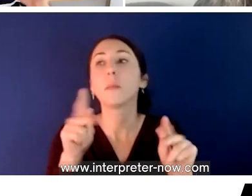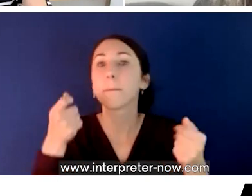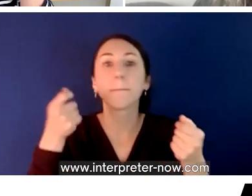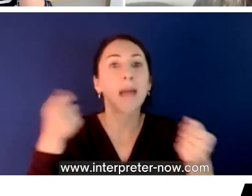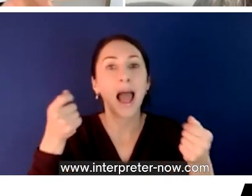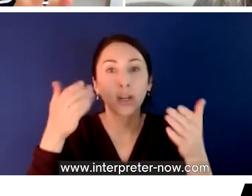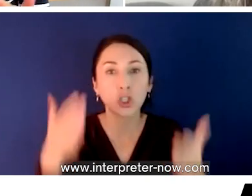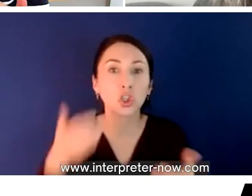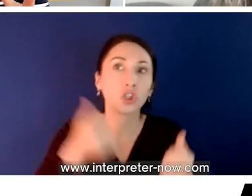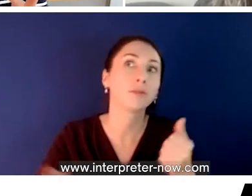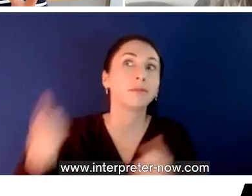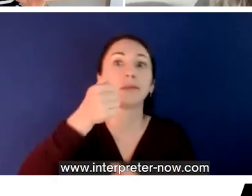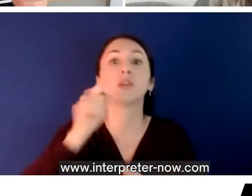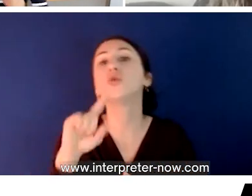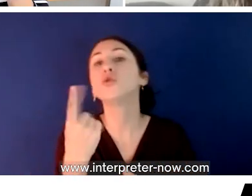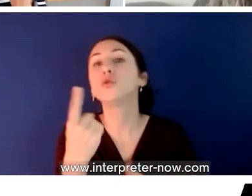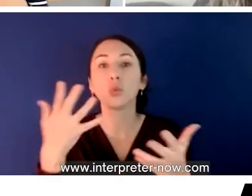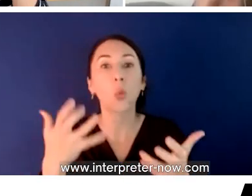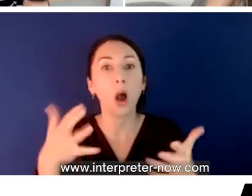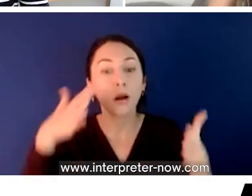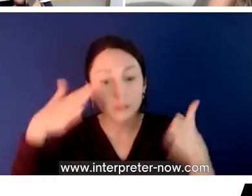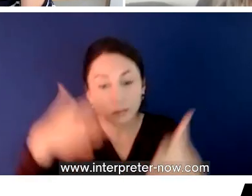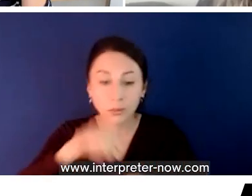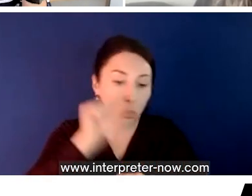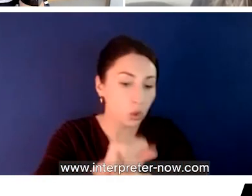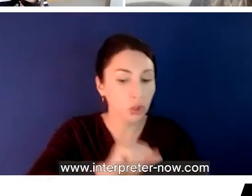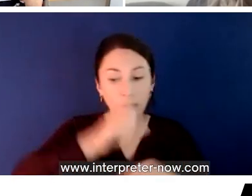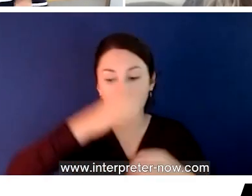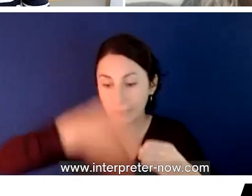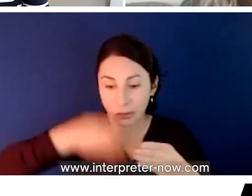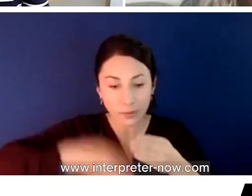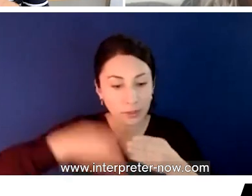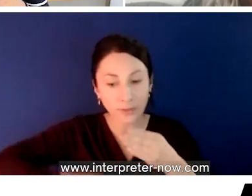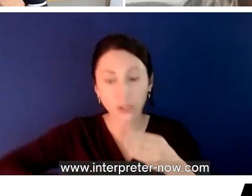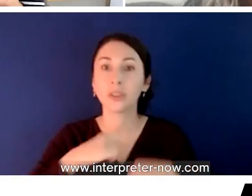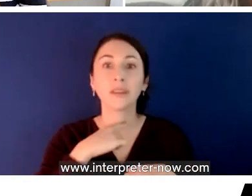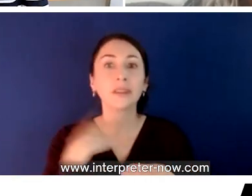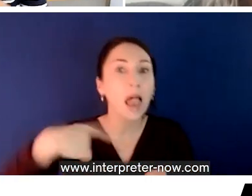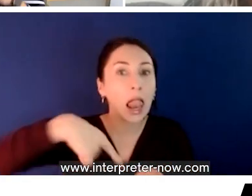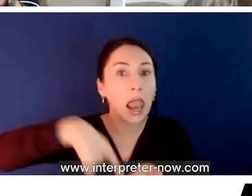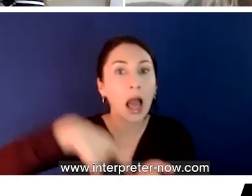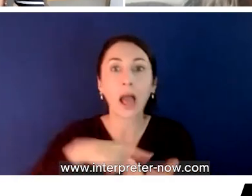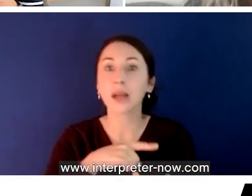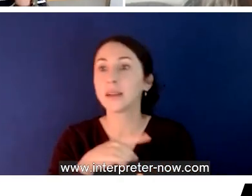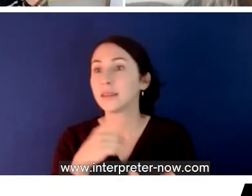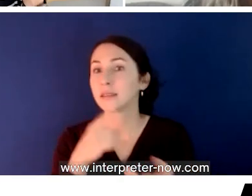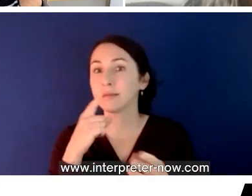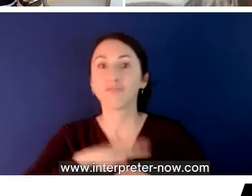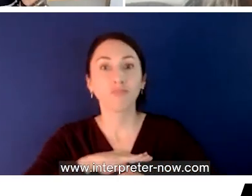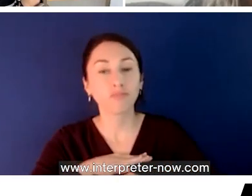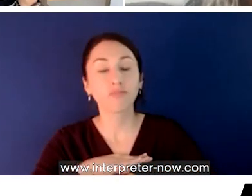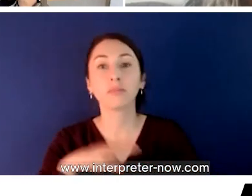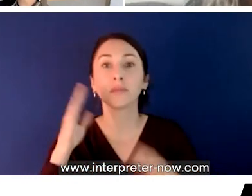get their work done, that just want to, you know, do the work, meet their deadlines, get the promotions and so on. And they're